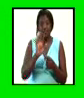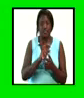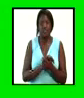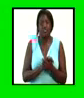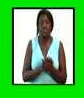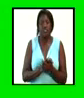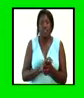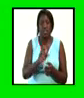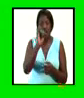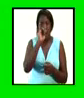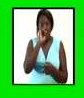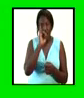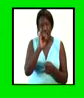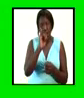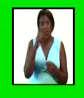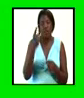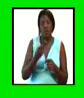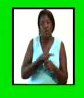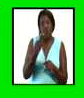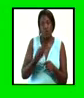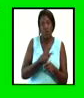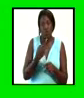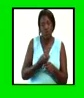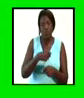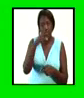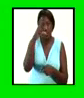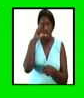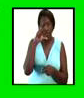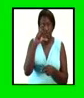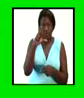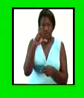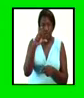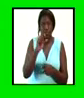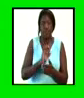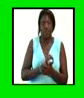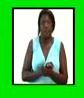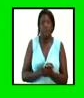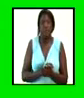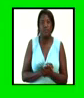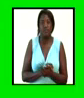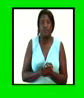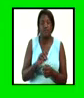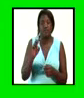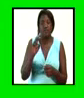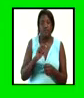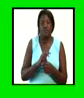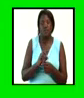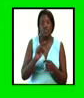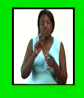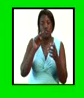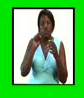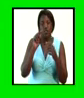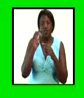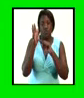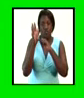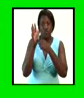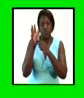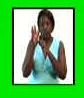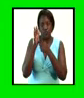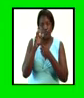The word I is always written with a capital letter. Second, we'll look at full